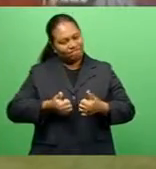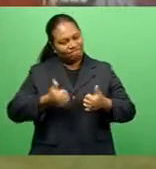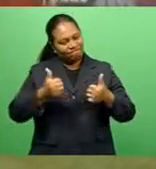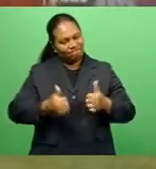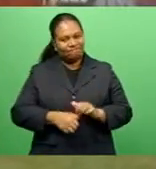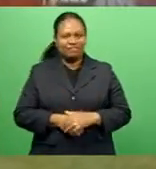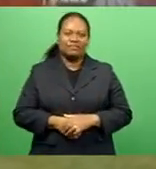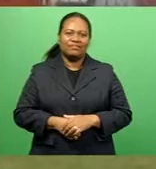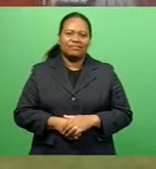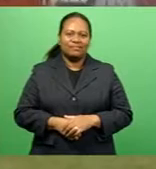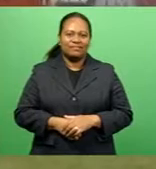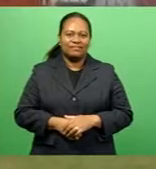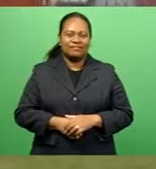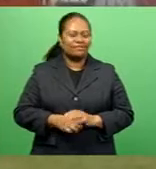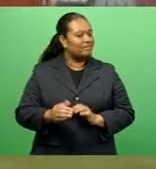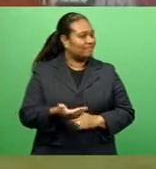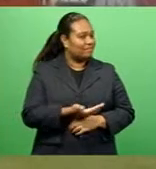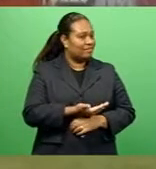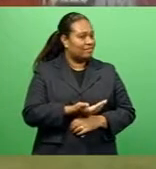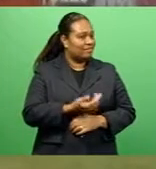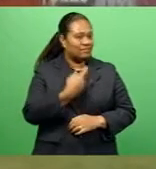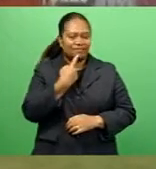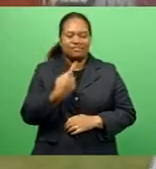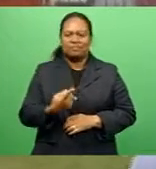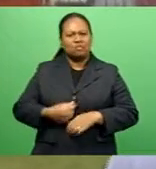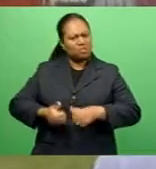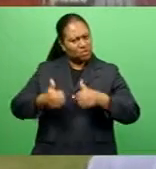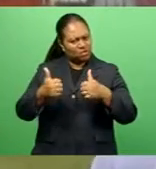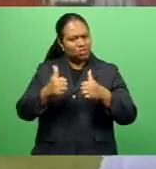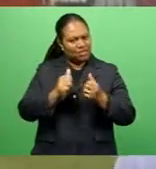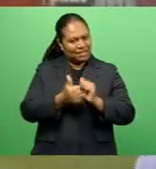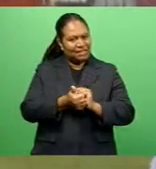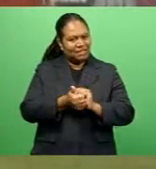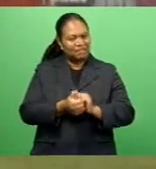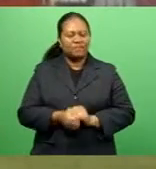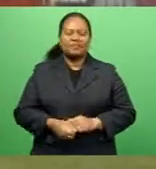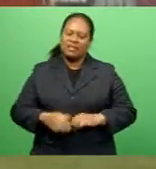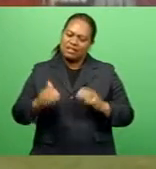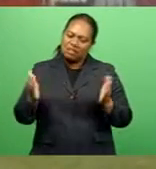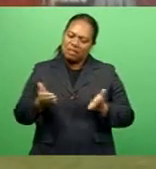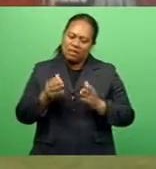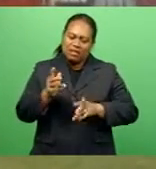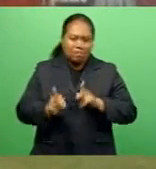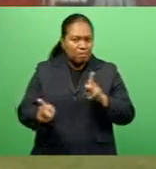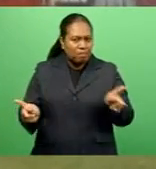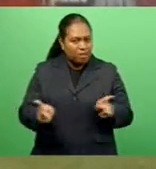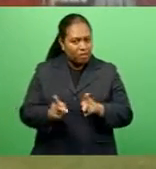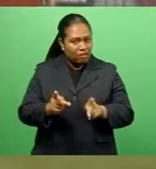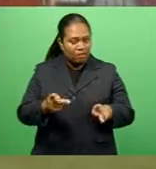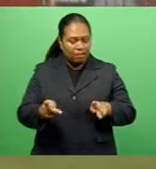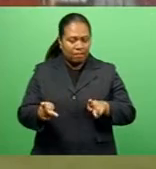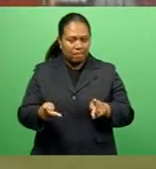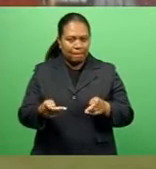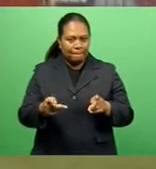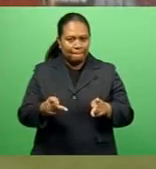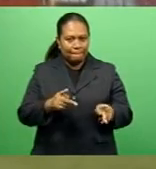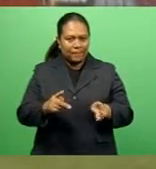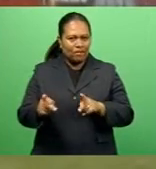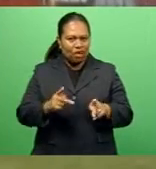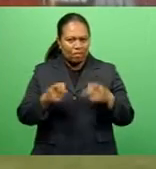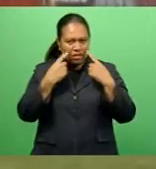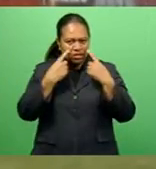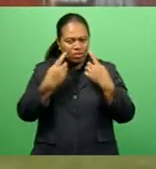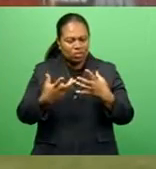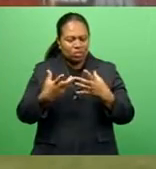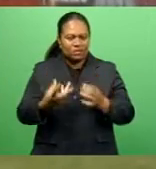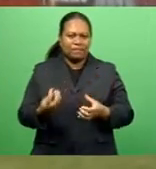hard on the field. They played a good game. I'm really happy with the boys' performance, but then we have to go back and now get